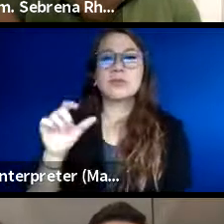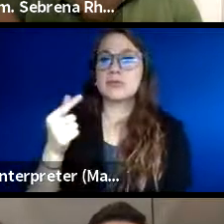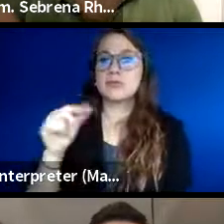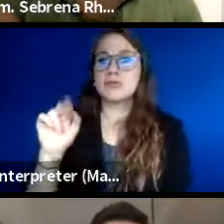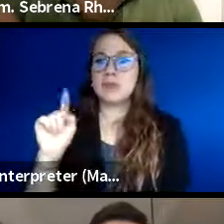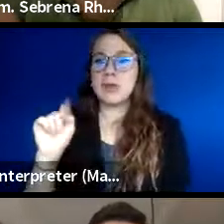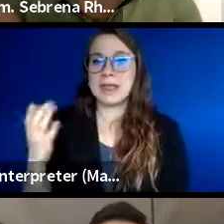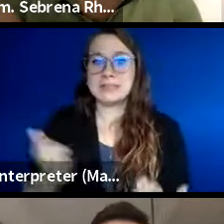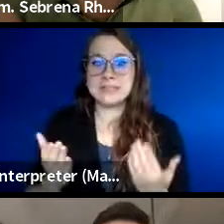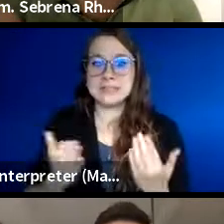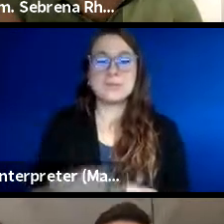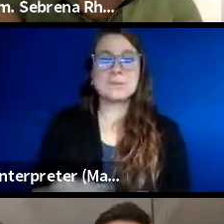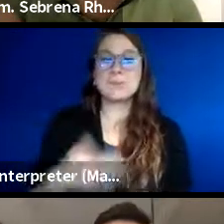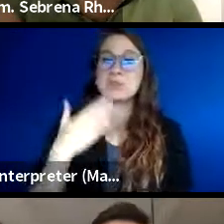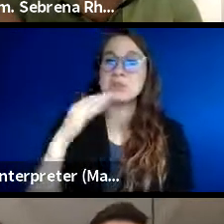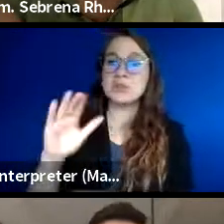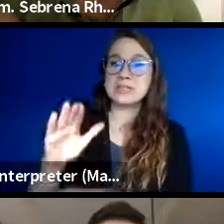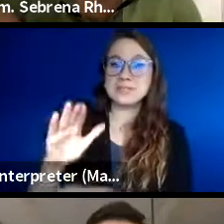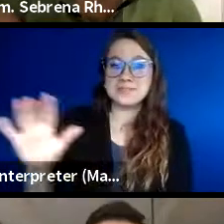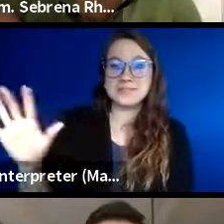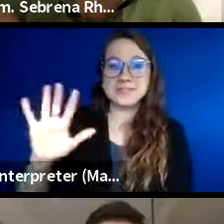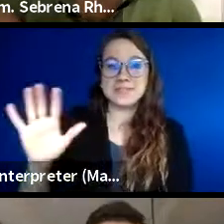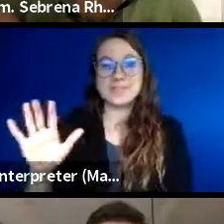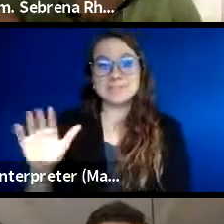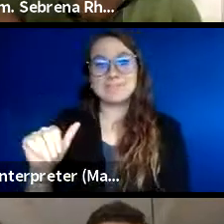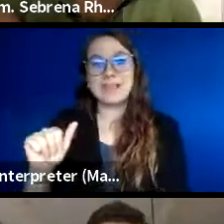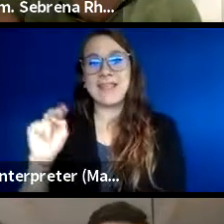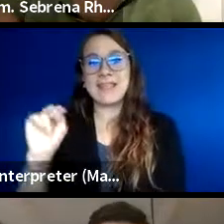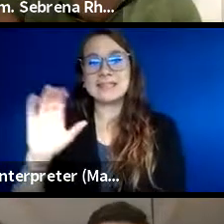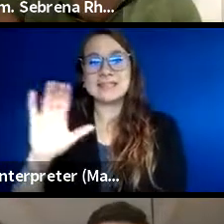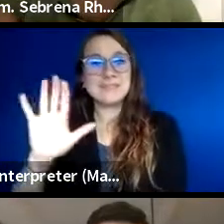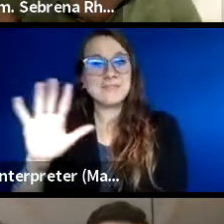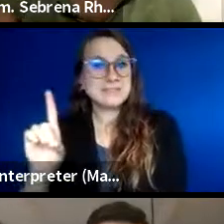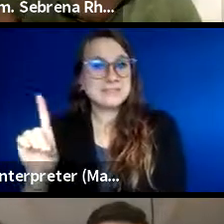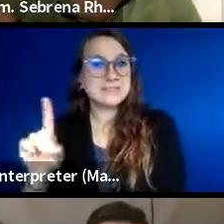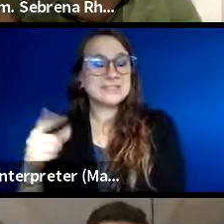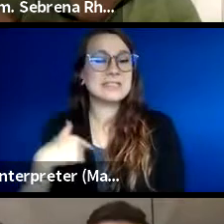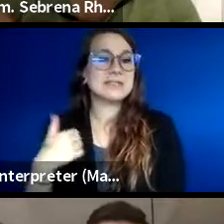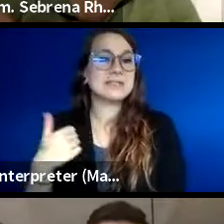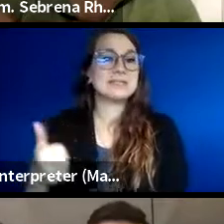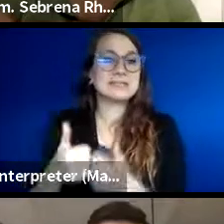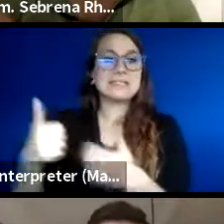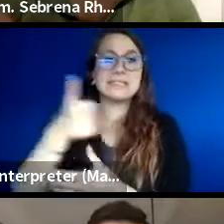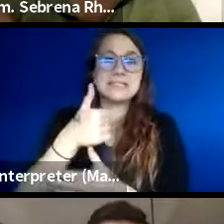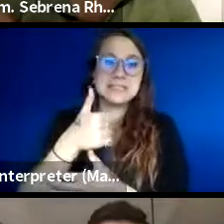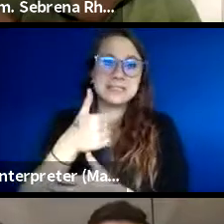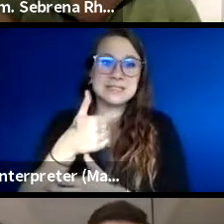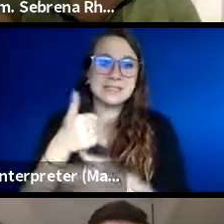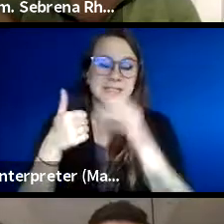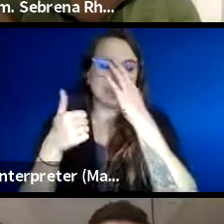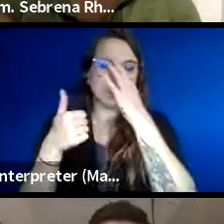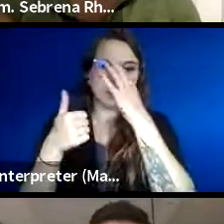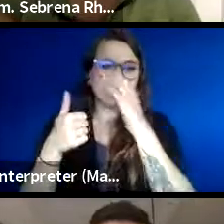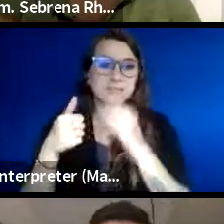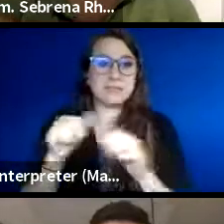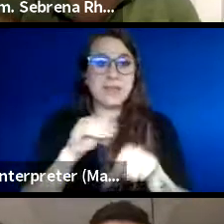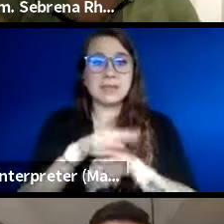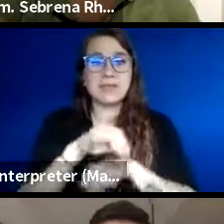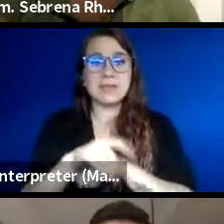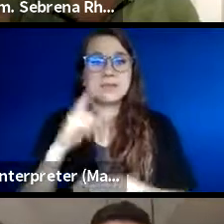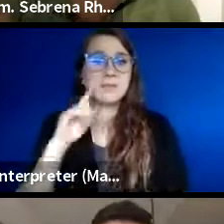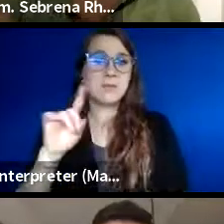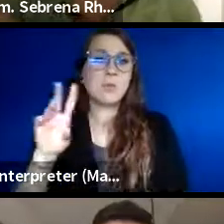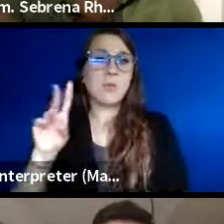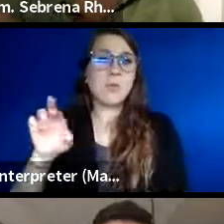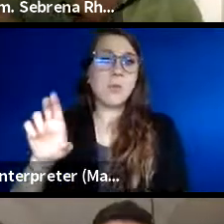Good evening, ANC 5D. Silas Grant, Senior Advisor in the Office of the Ward 5 Council Member. Just want to give